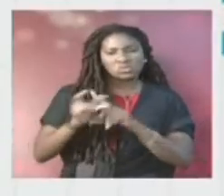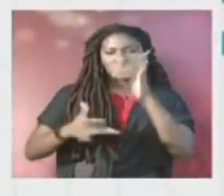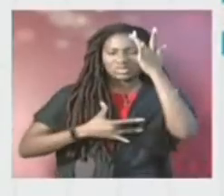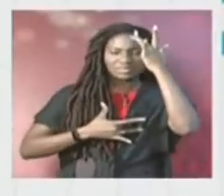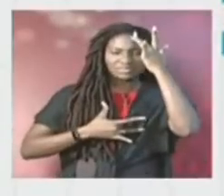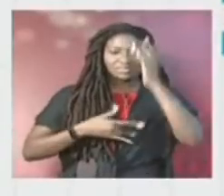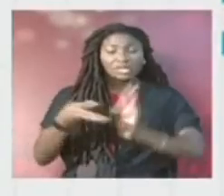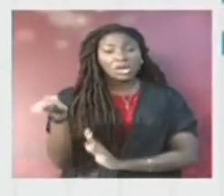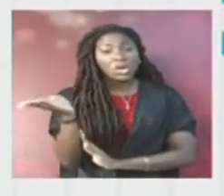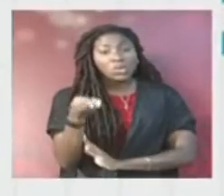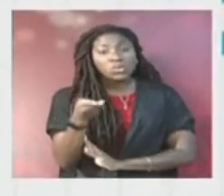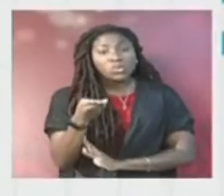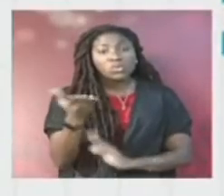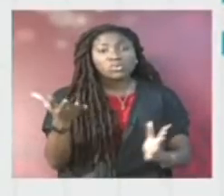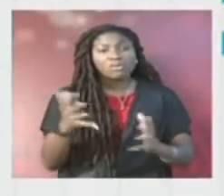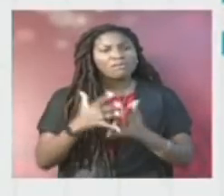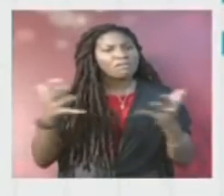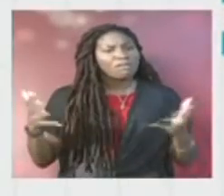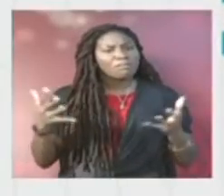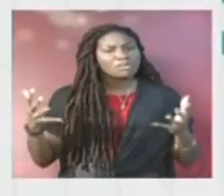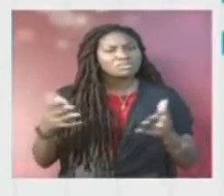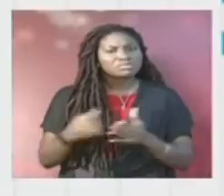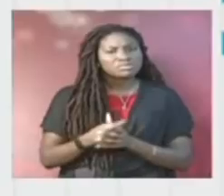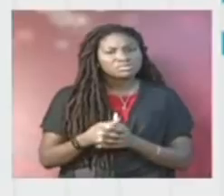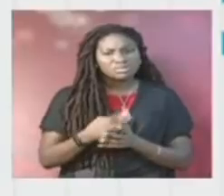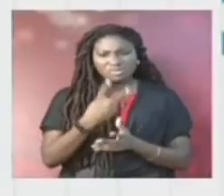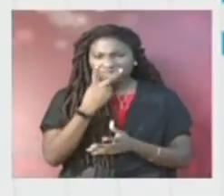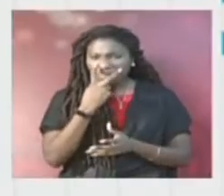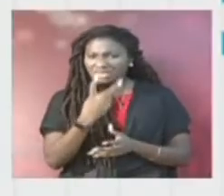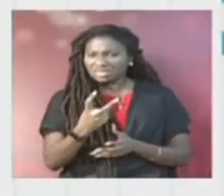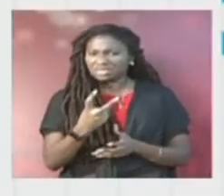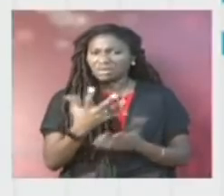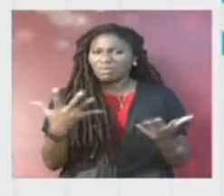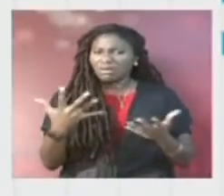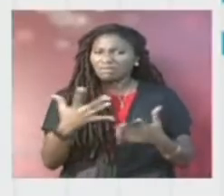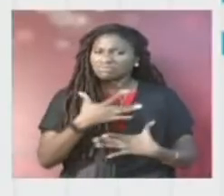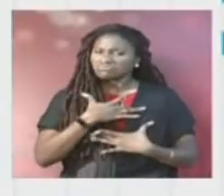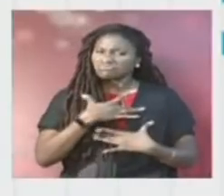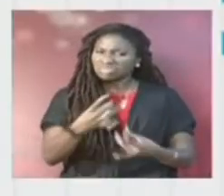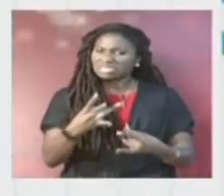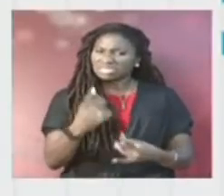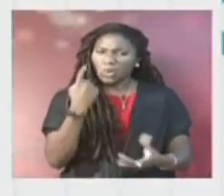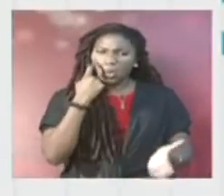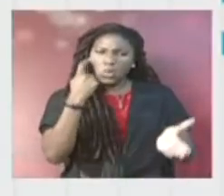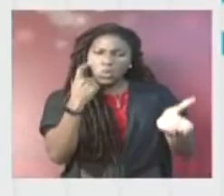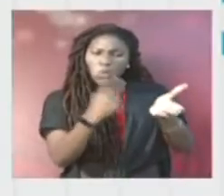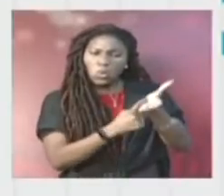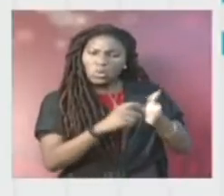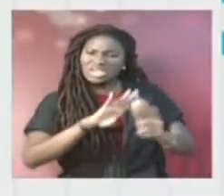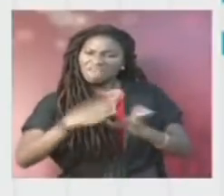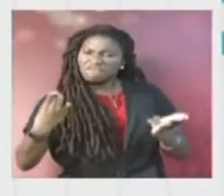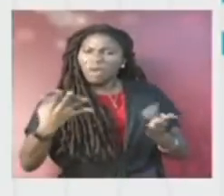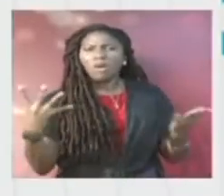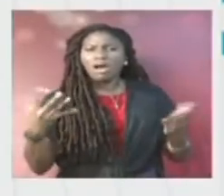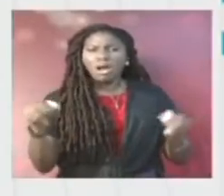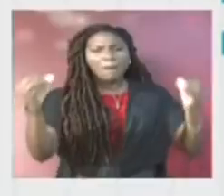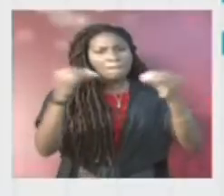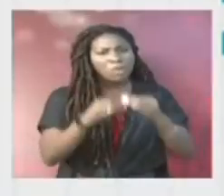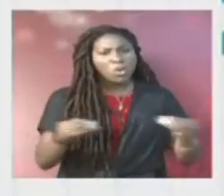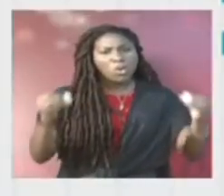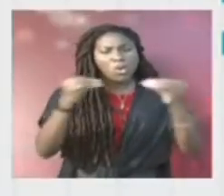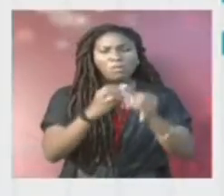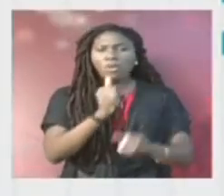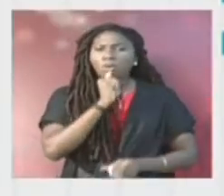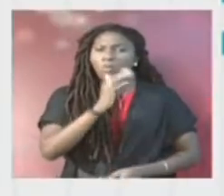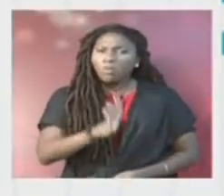seeing in this most recent time frame two interesting trends. One is that there's slightly more women now. So whereas it